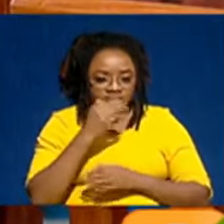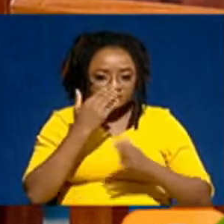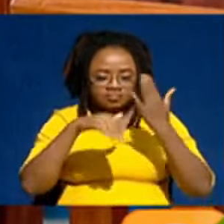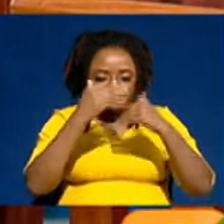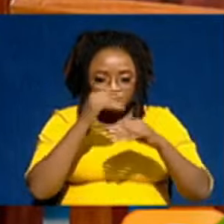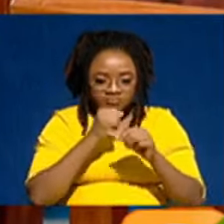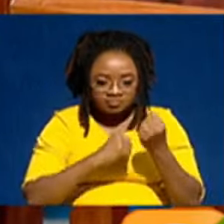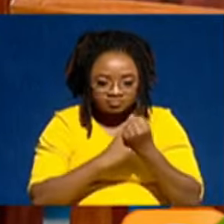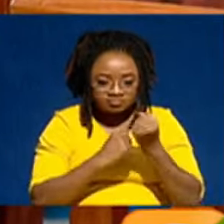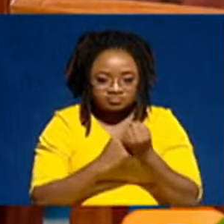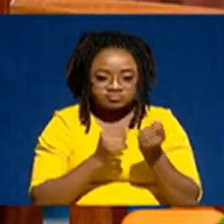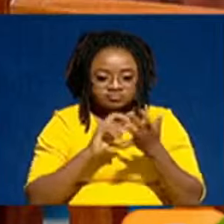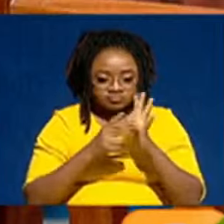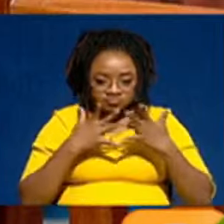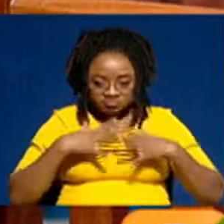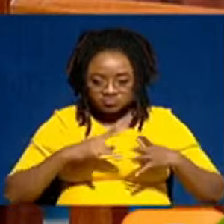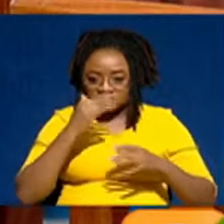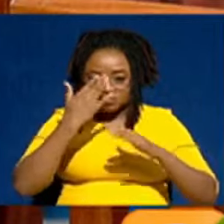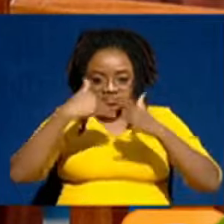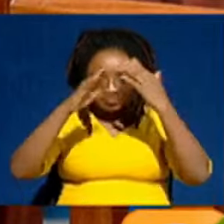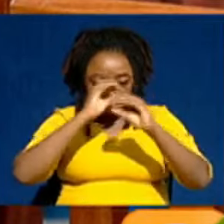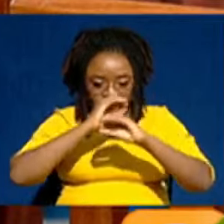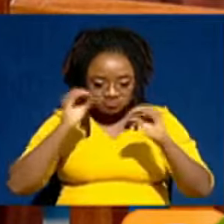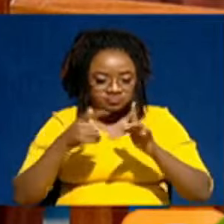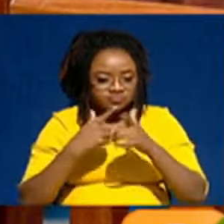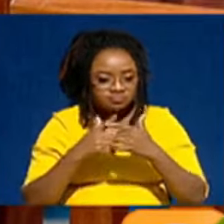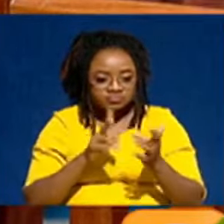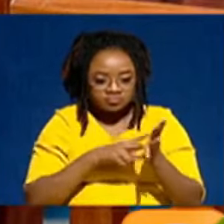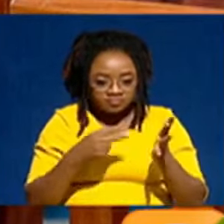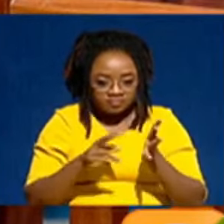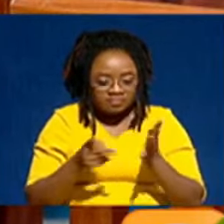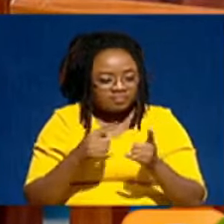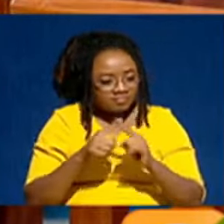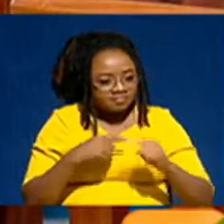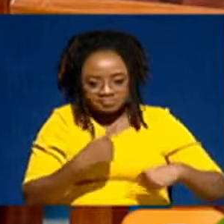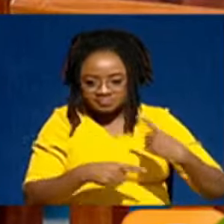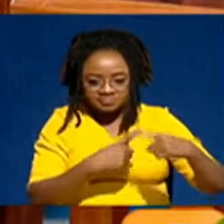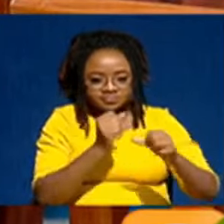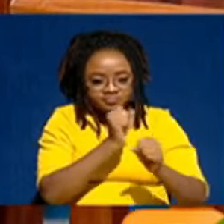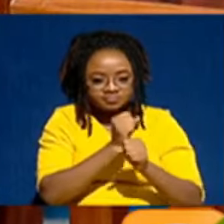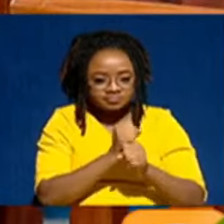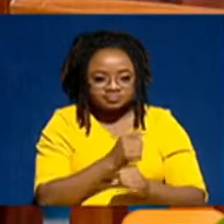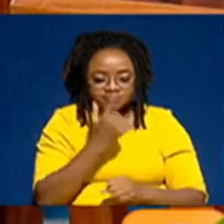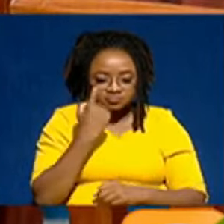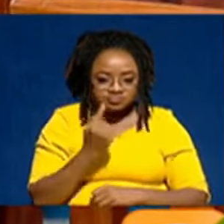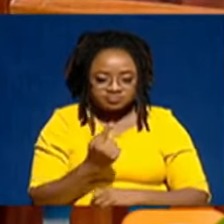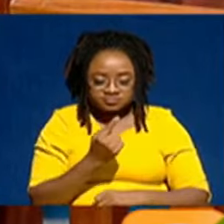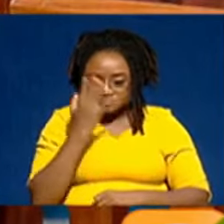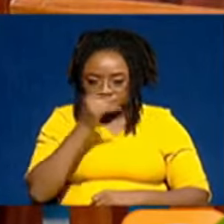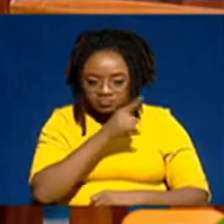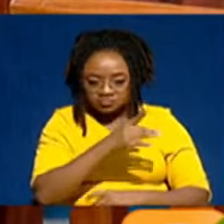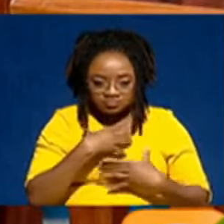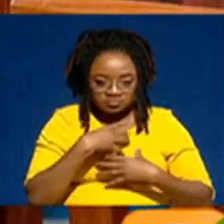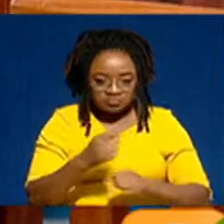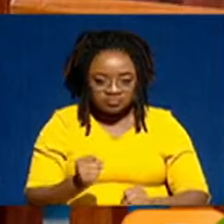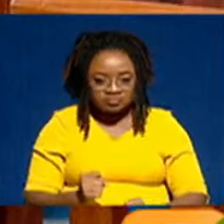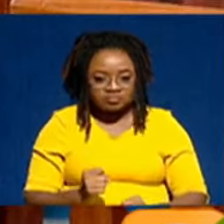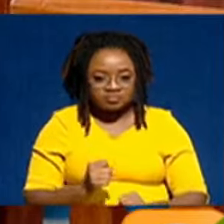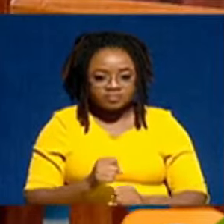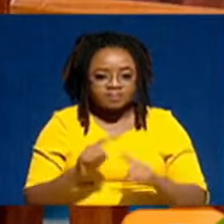duly qualified are actually handling this construction. And that's why you'll end up finding that over and above not having plans, which is